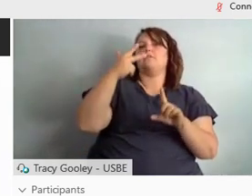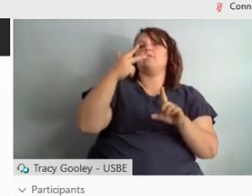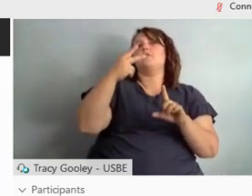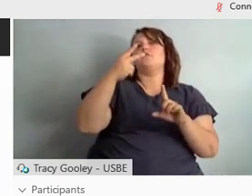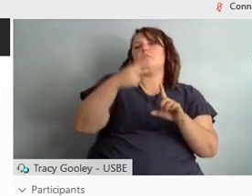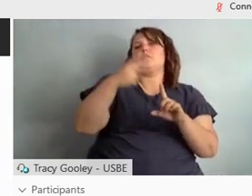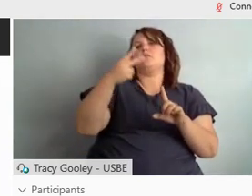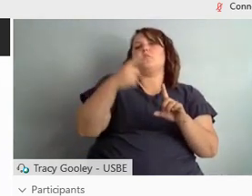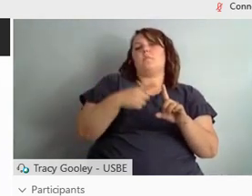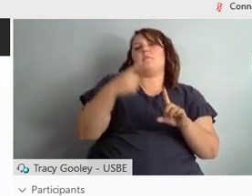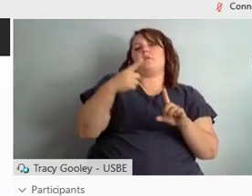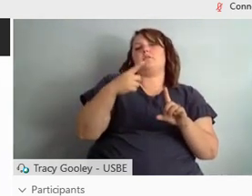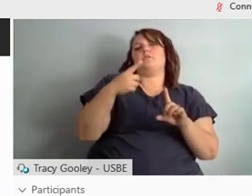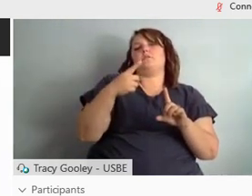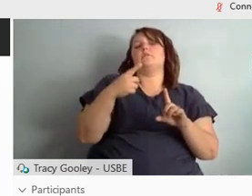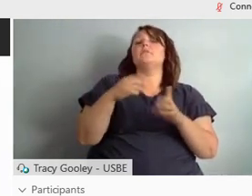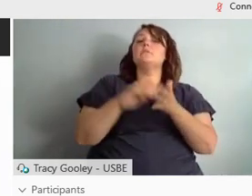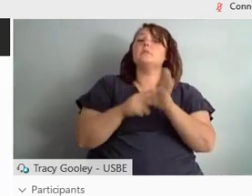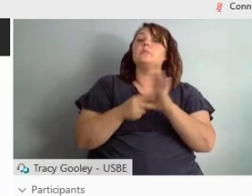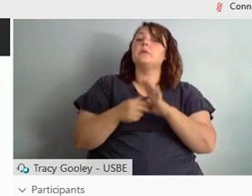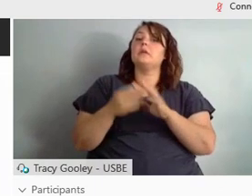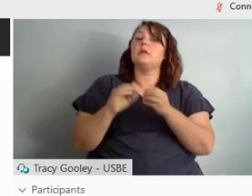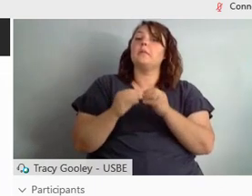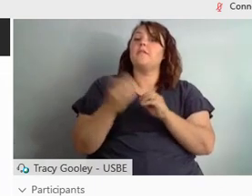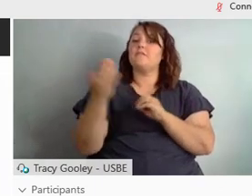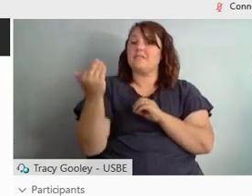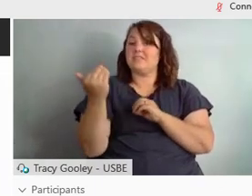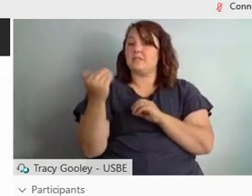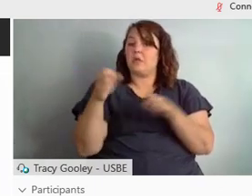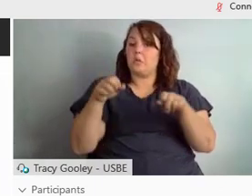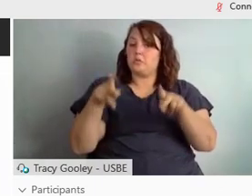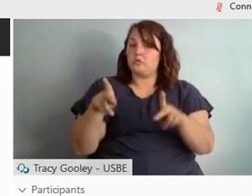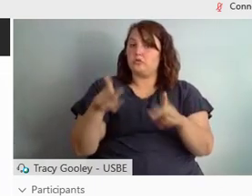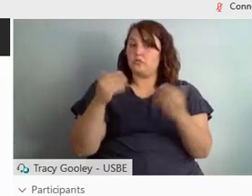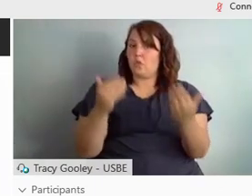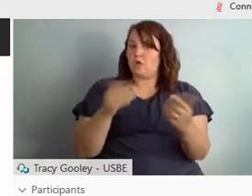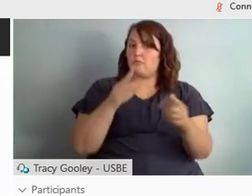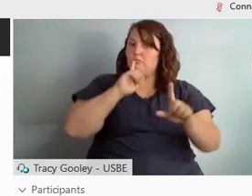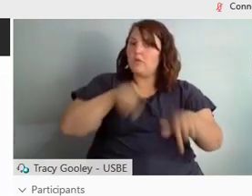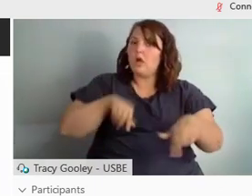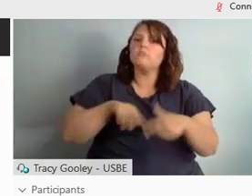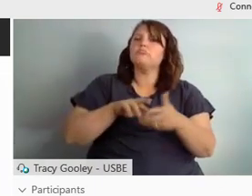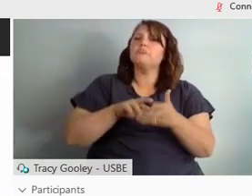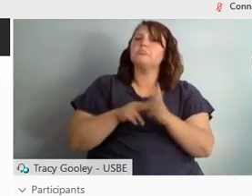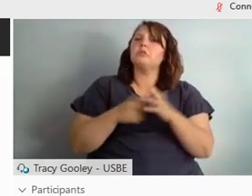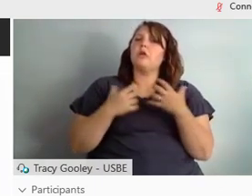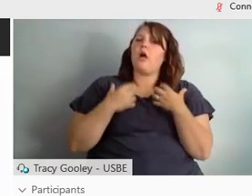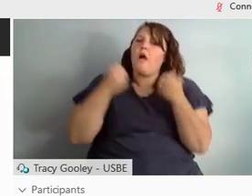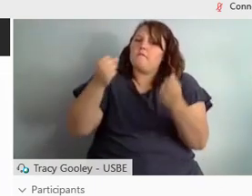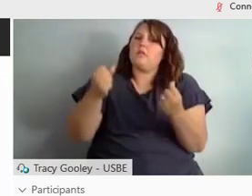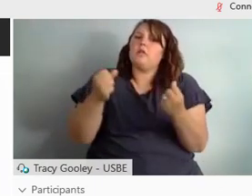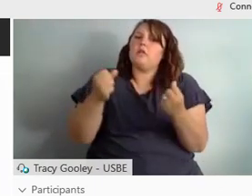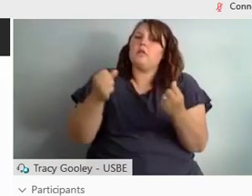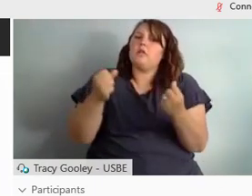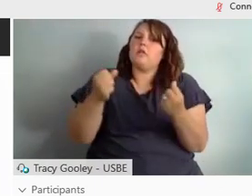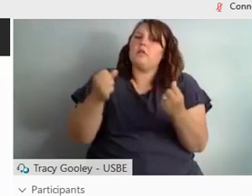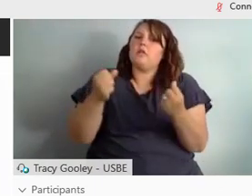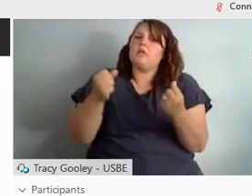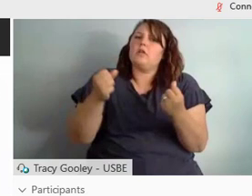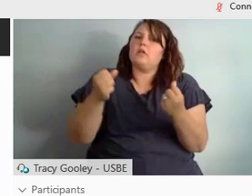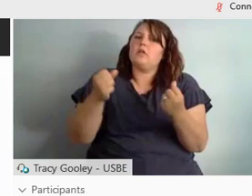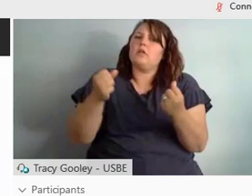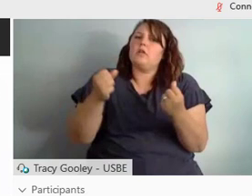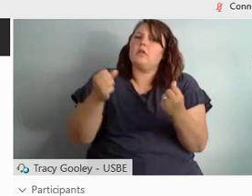by 1 point each one. So if we look at question 15, opportunities to respond, confident would be 3 points, and then